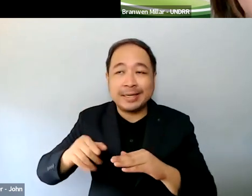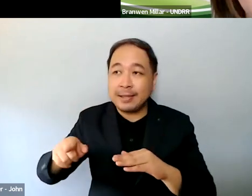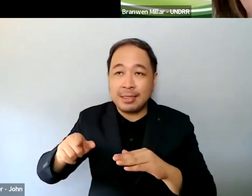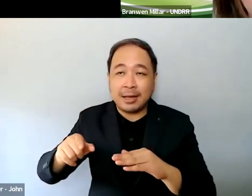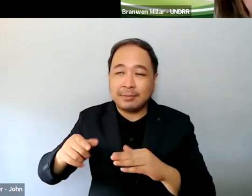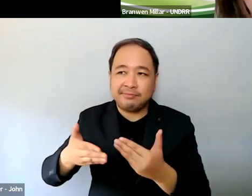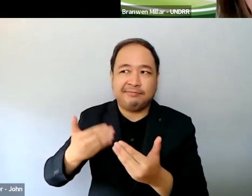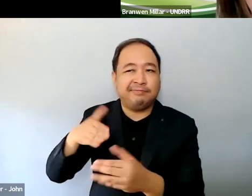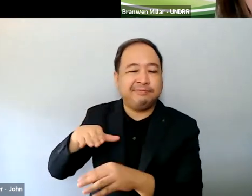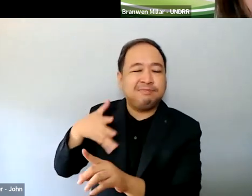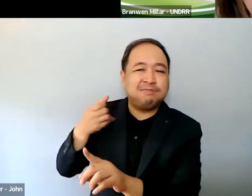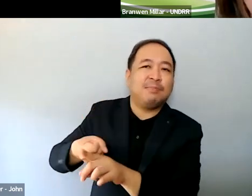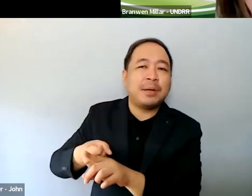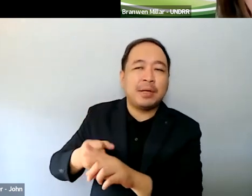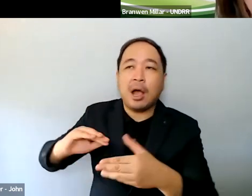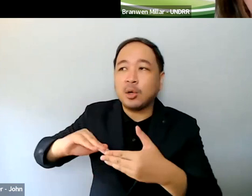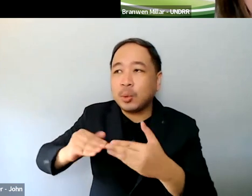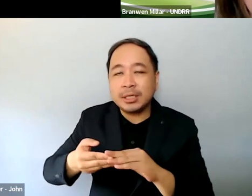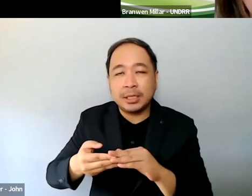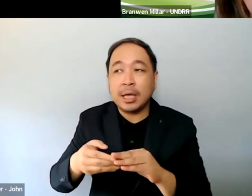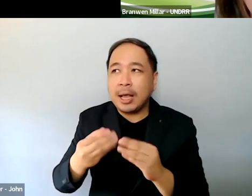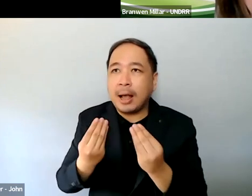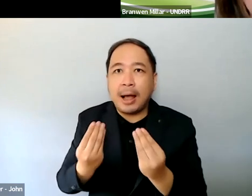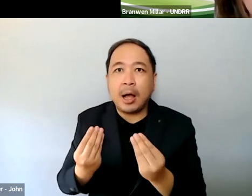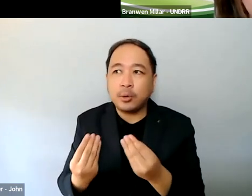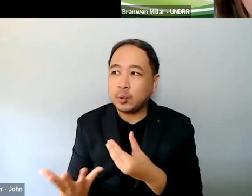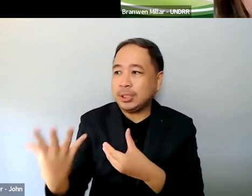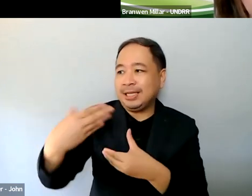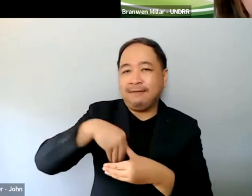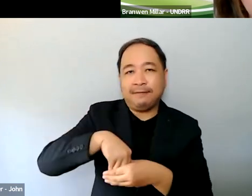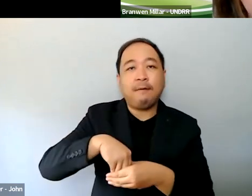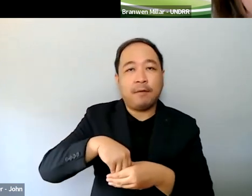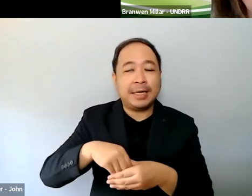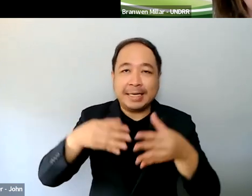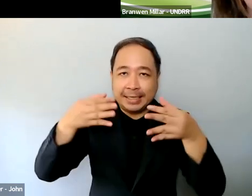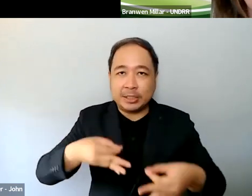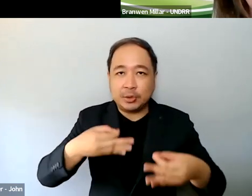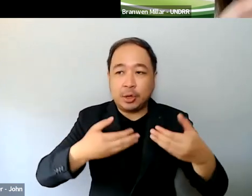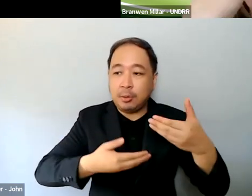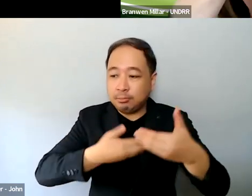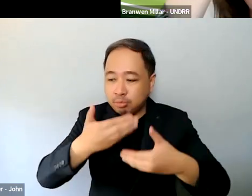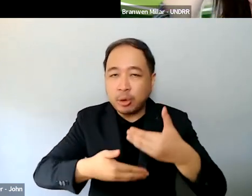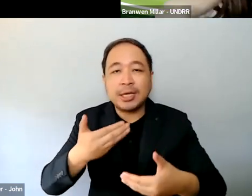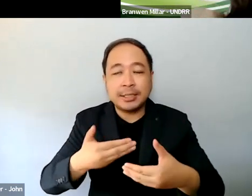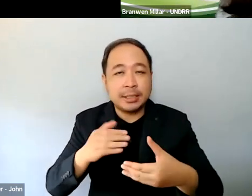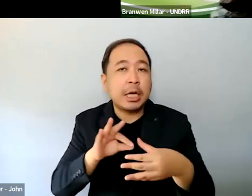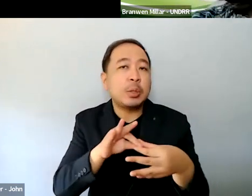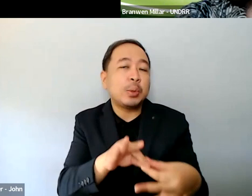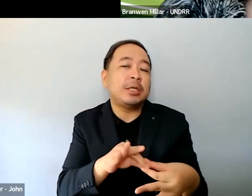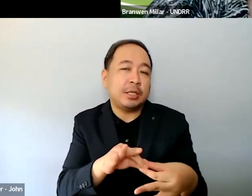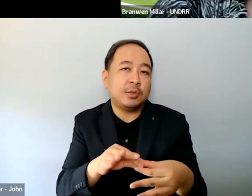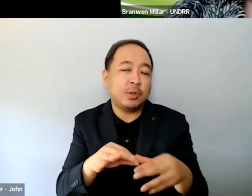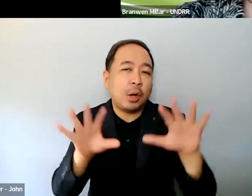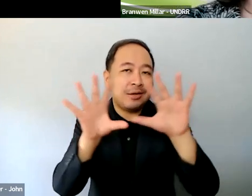of vulnerability and marginalization, and how are we bringing them into the decision-making spaces when we speak about climate change or disaster risk reduction.